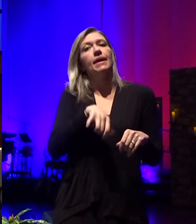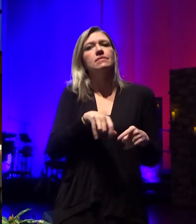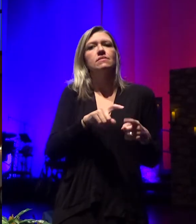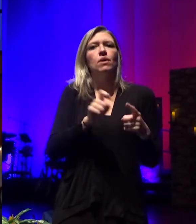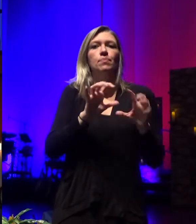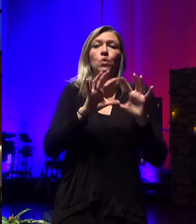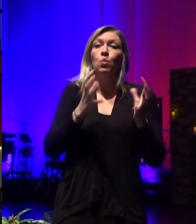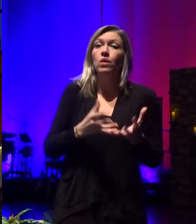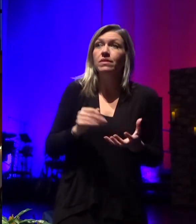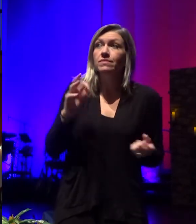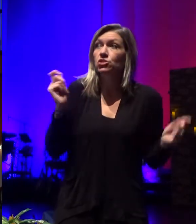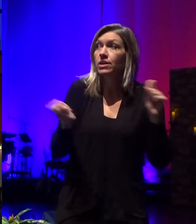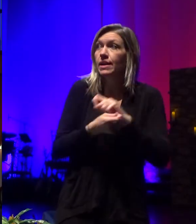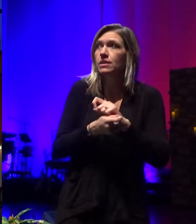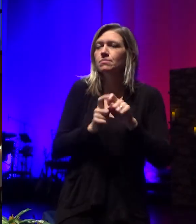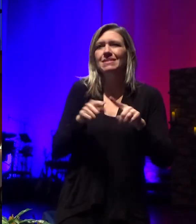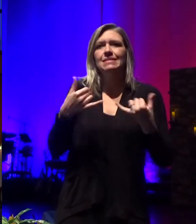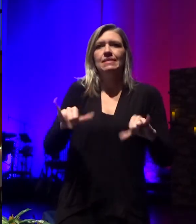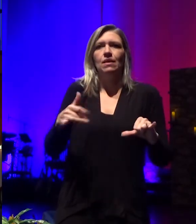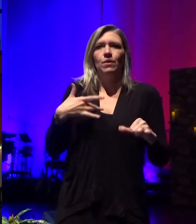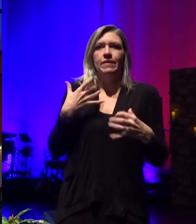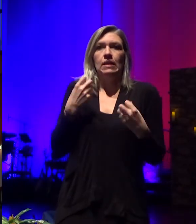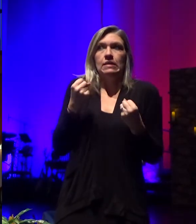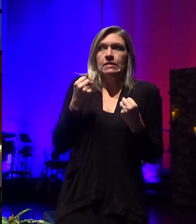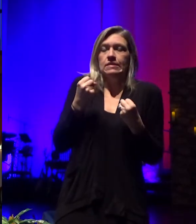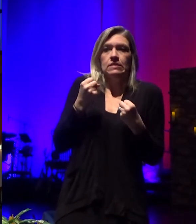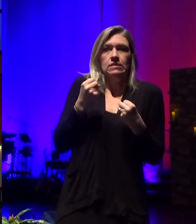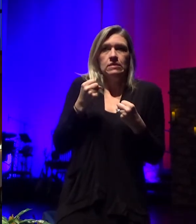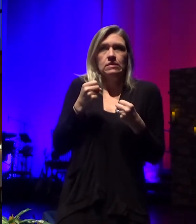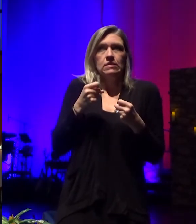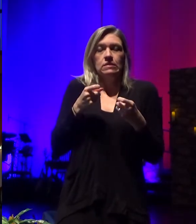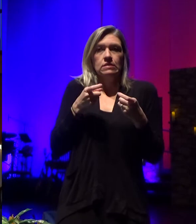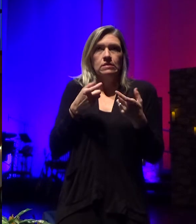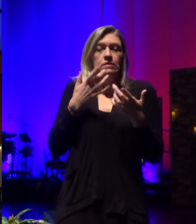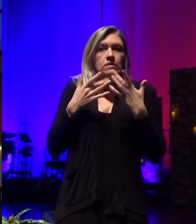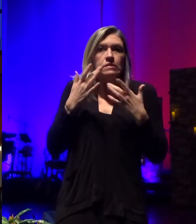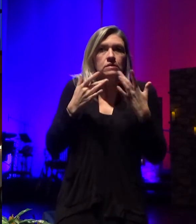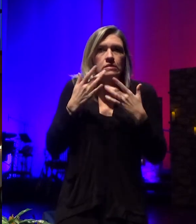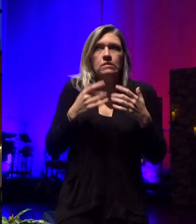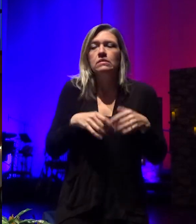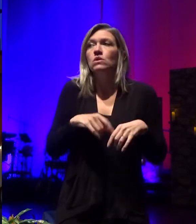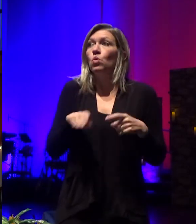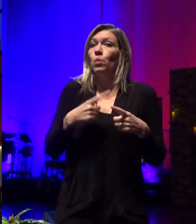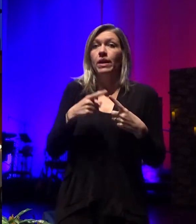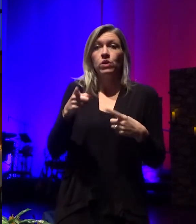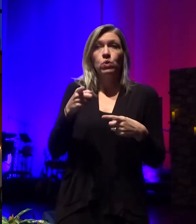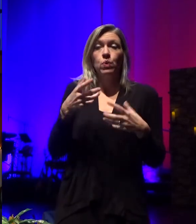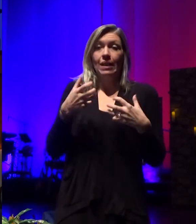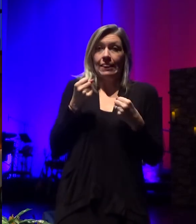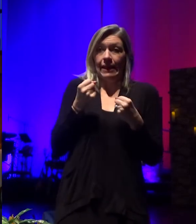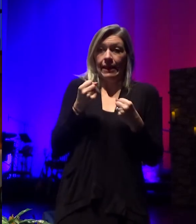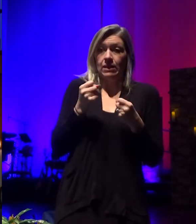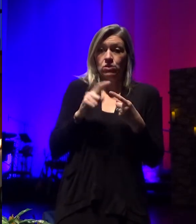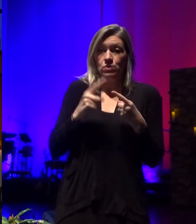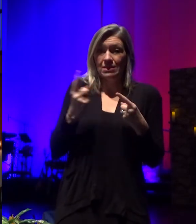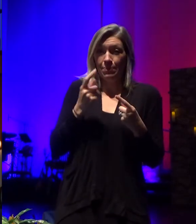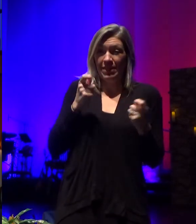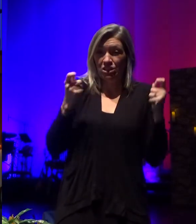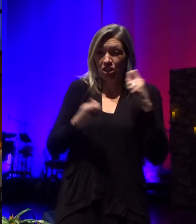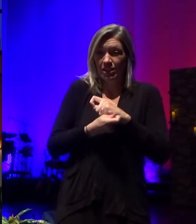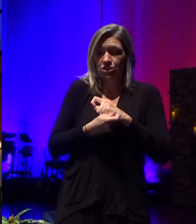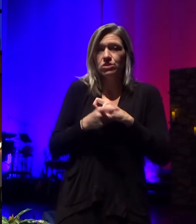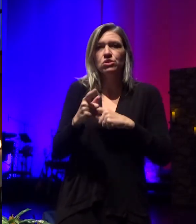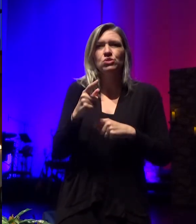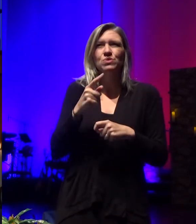world of change, and yet we cling. And Ram Dass said that when you cling to that which changes, you